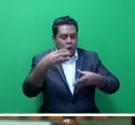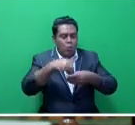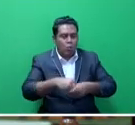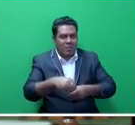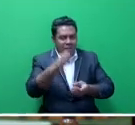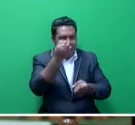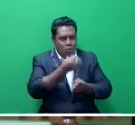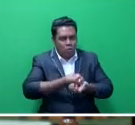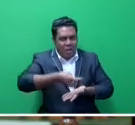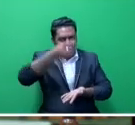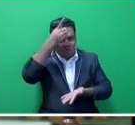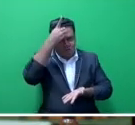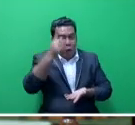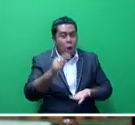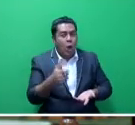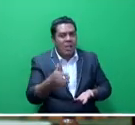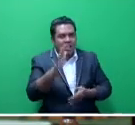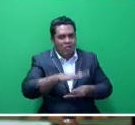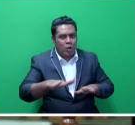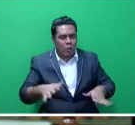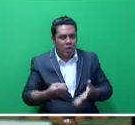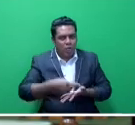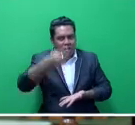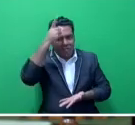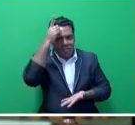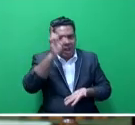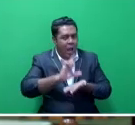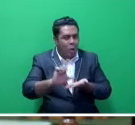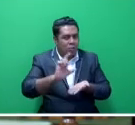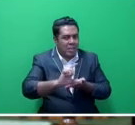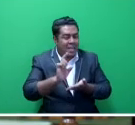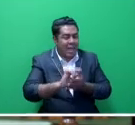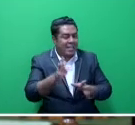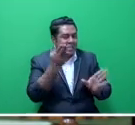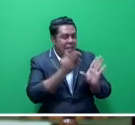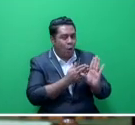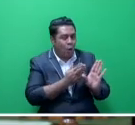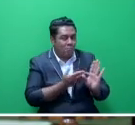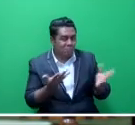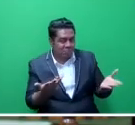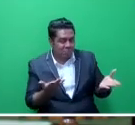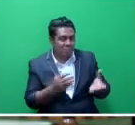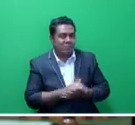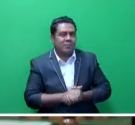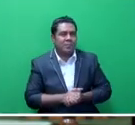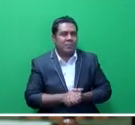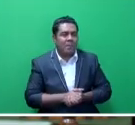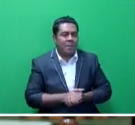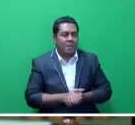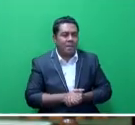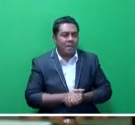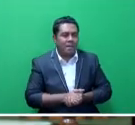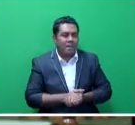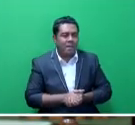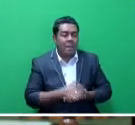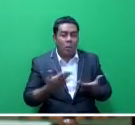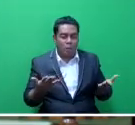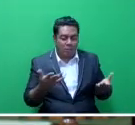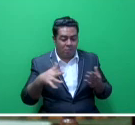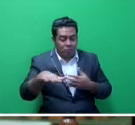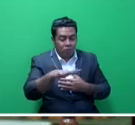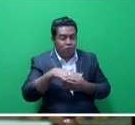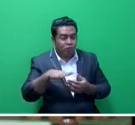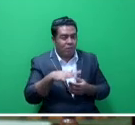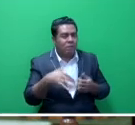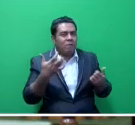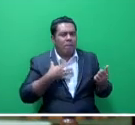education, early childhood education, counseling and psychology. And these areas are, you know that lack a lot of people